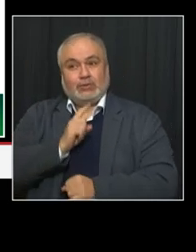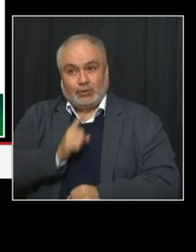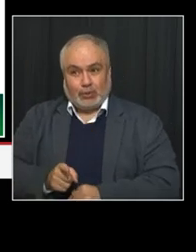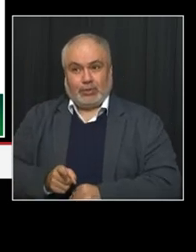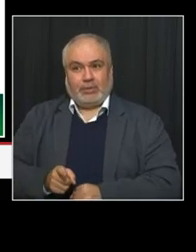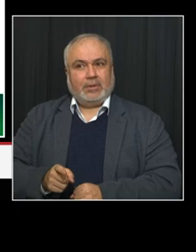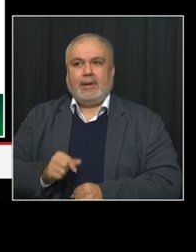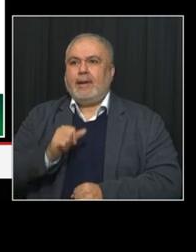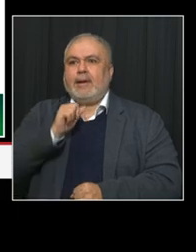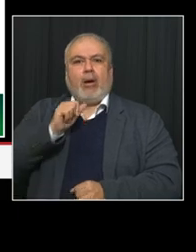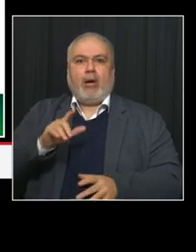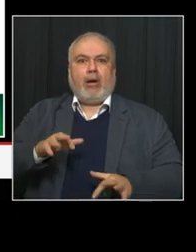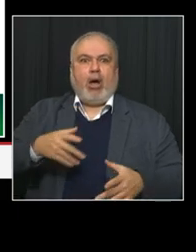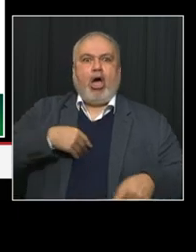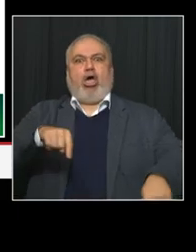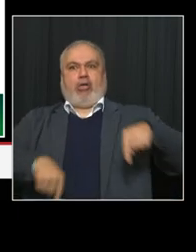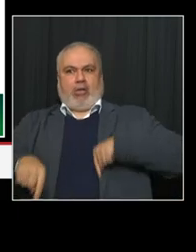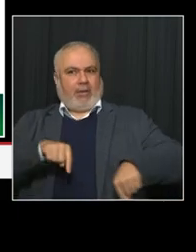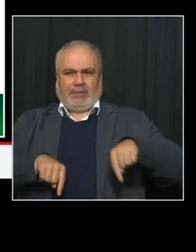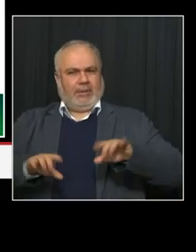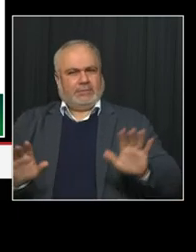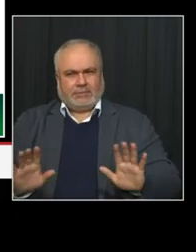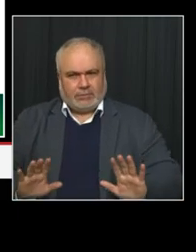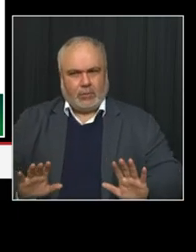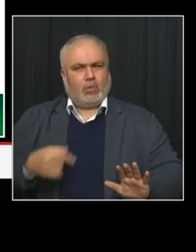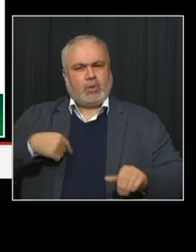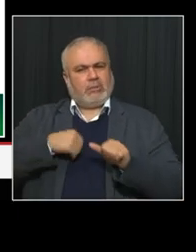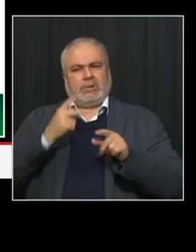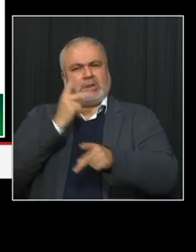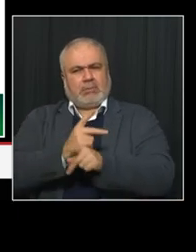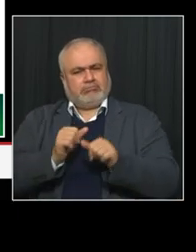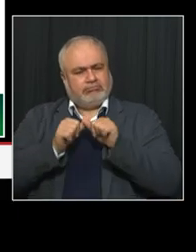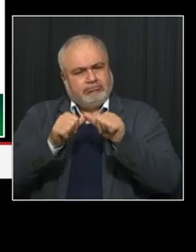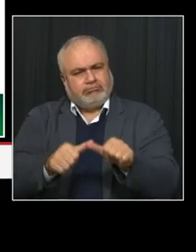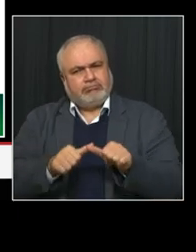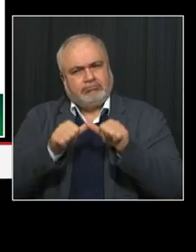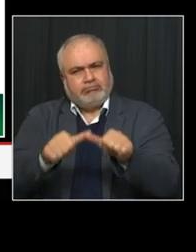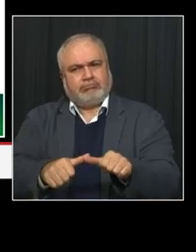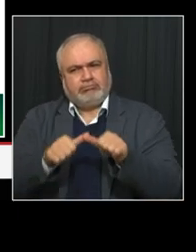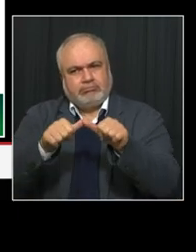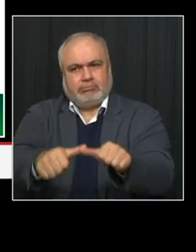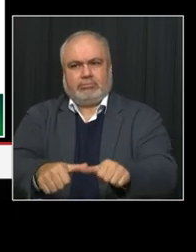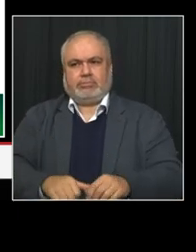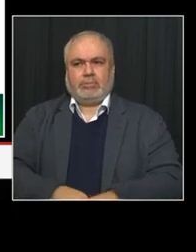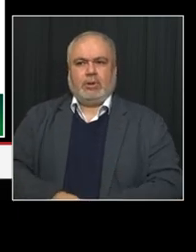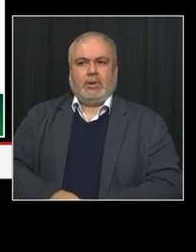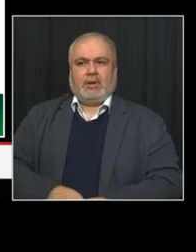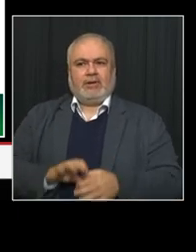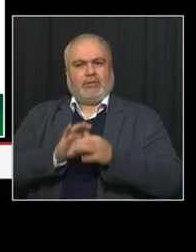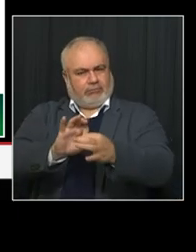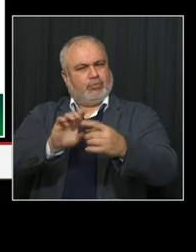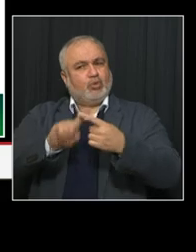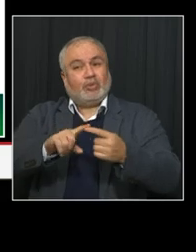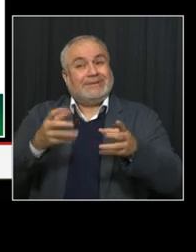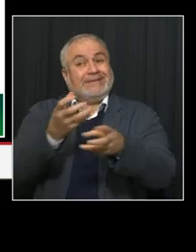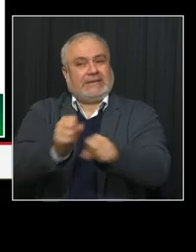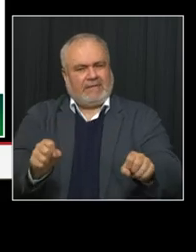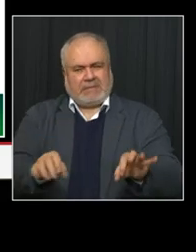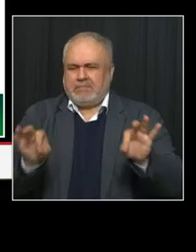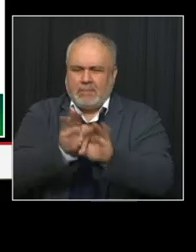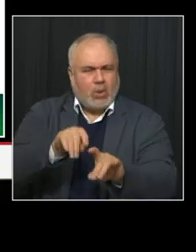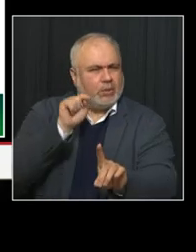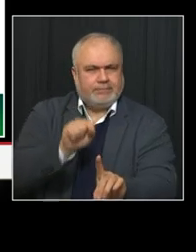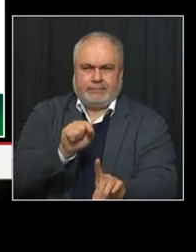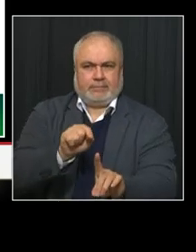backwards on public safety. And so while we didn't talk about it specifically here, you talked about it with me all